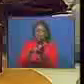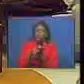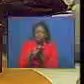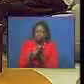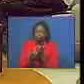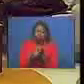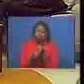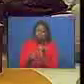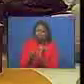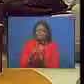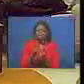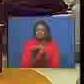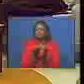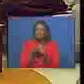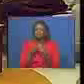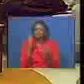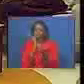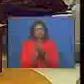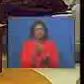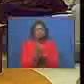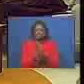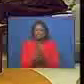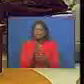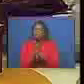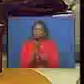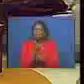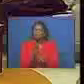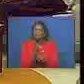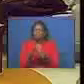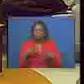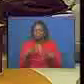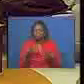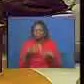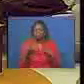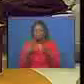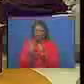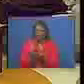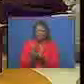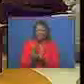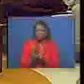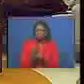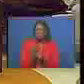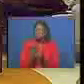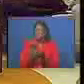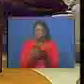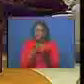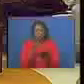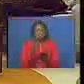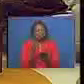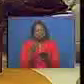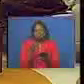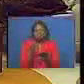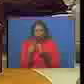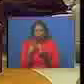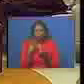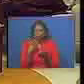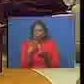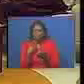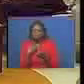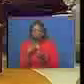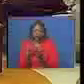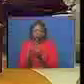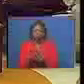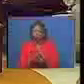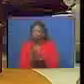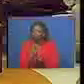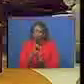but what is interesting is that majority of the employers actually some of them do not want to discriminate they do not